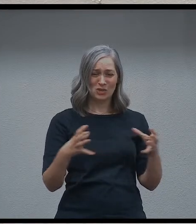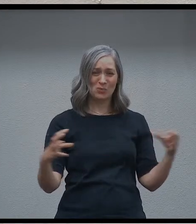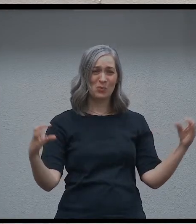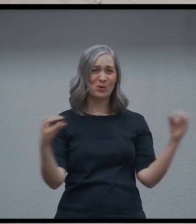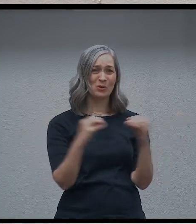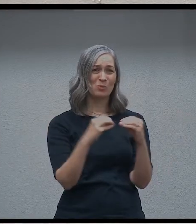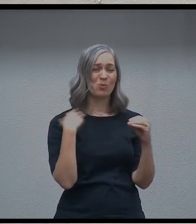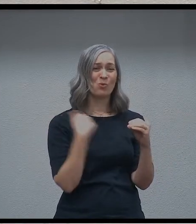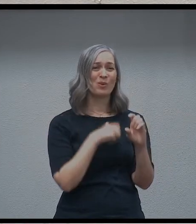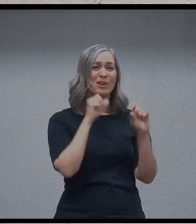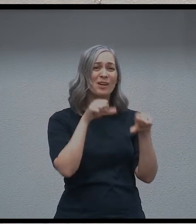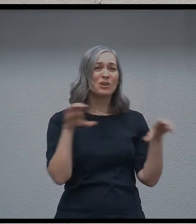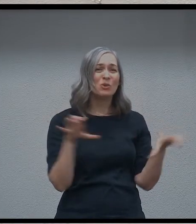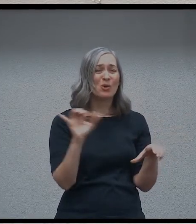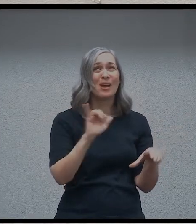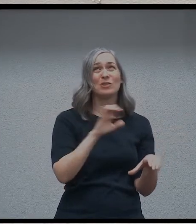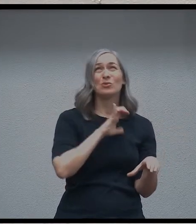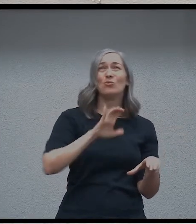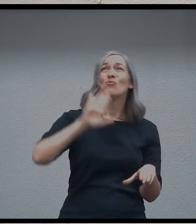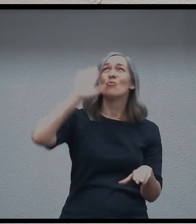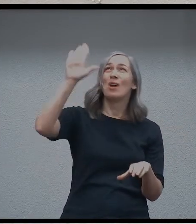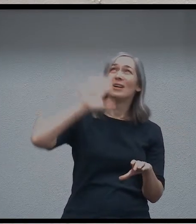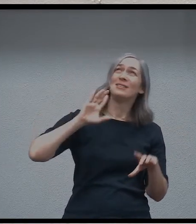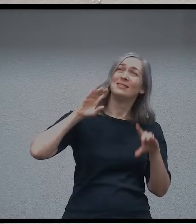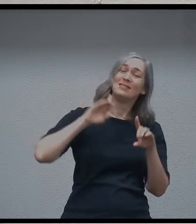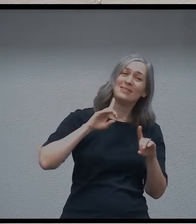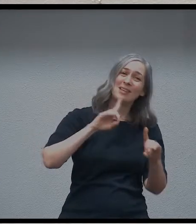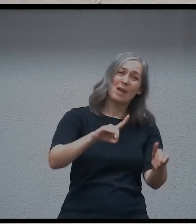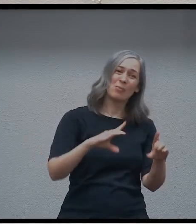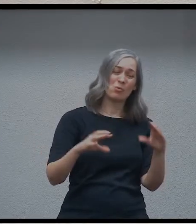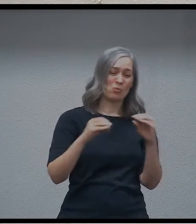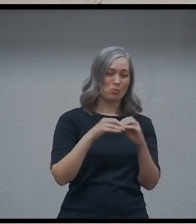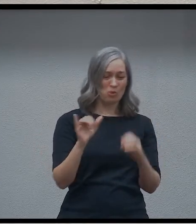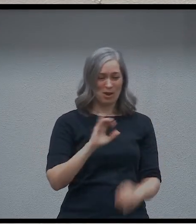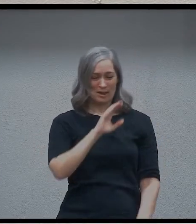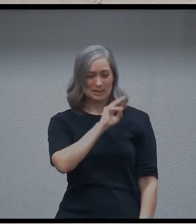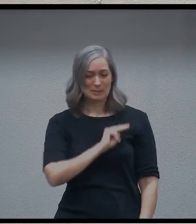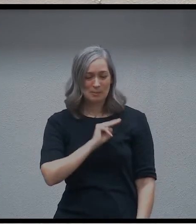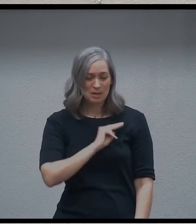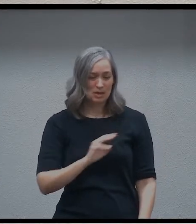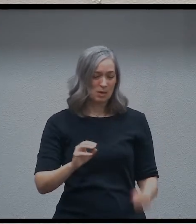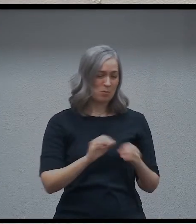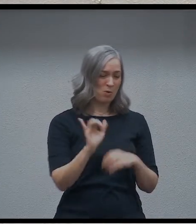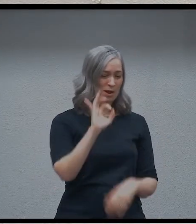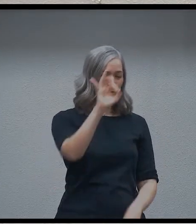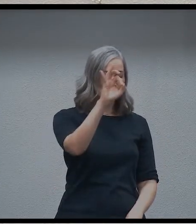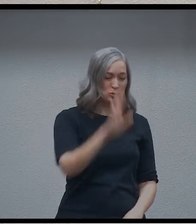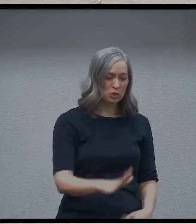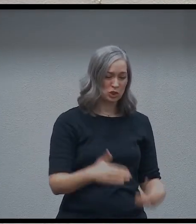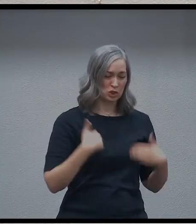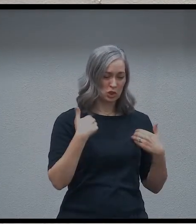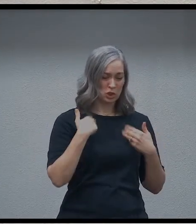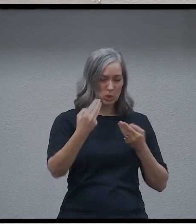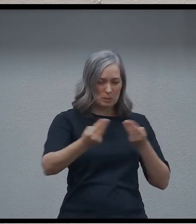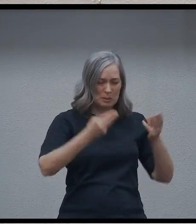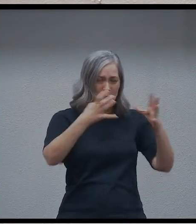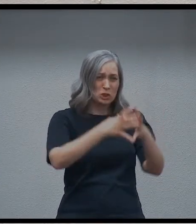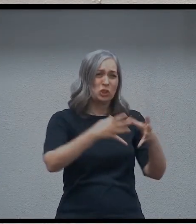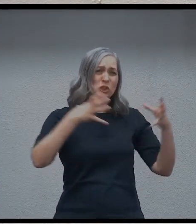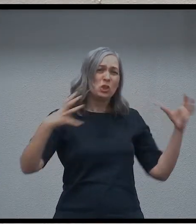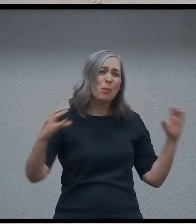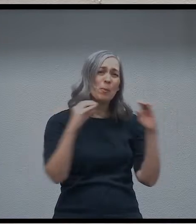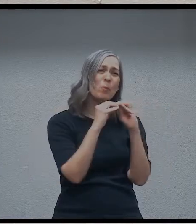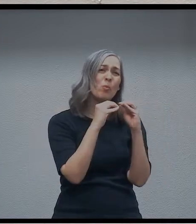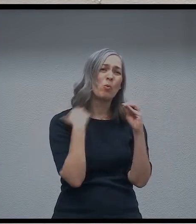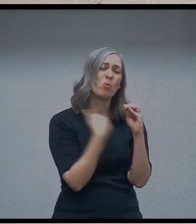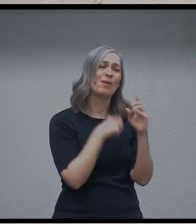be doing as disciples of Christ. More as missionaries, as preachers, youth ministers. There's so much more that we can be doing.